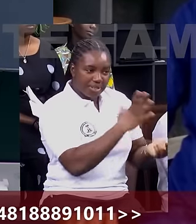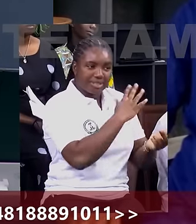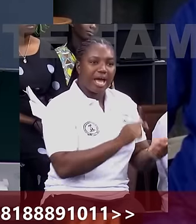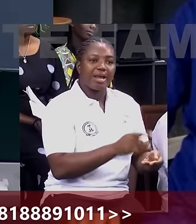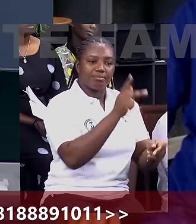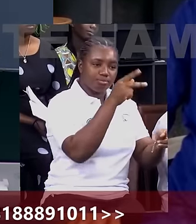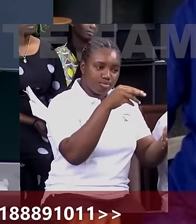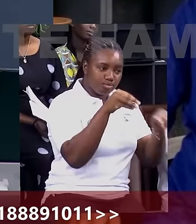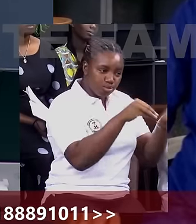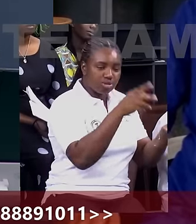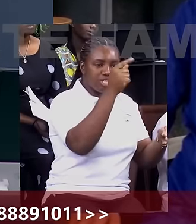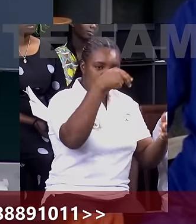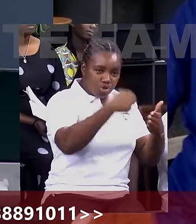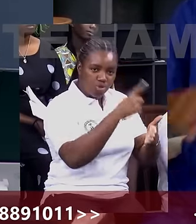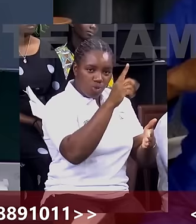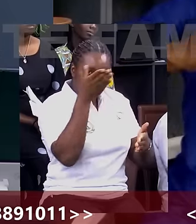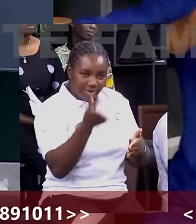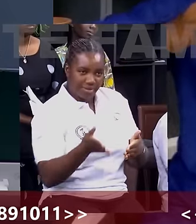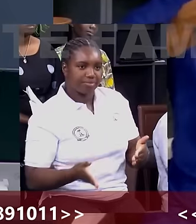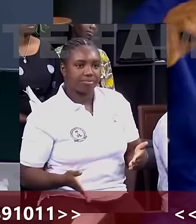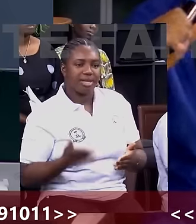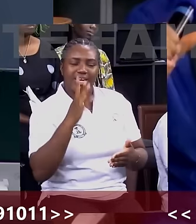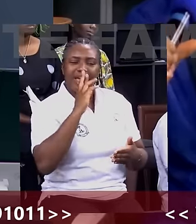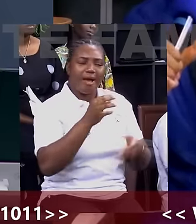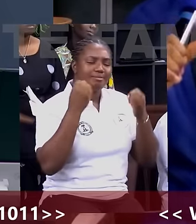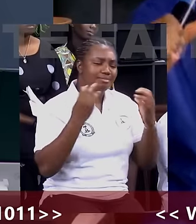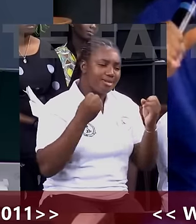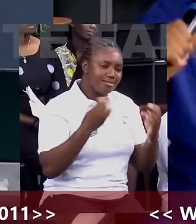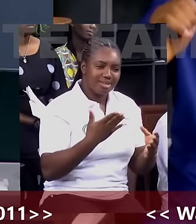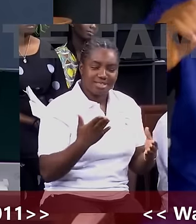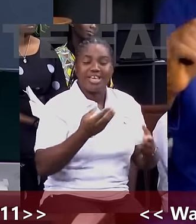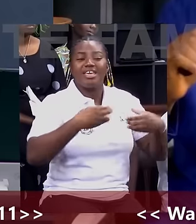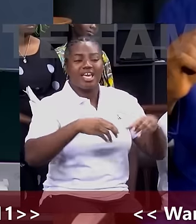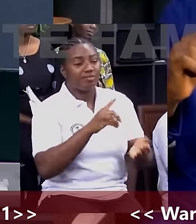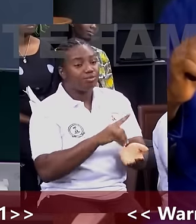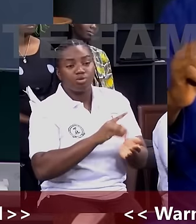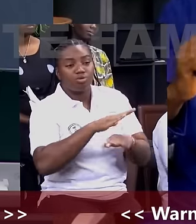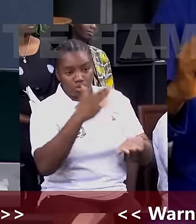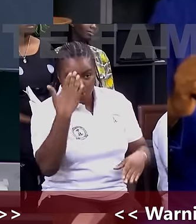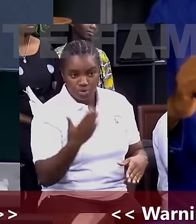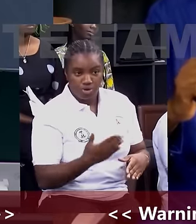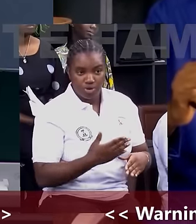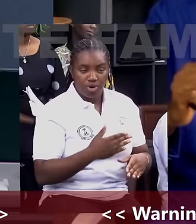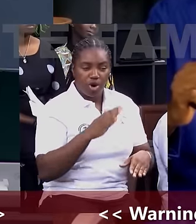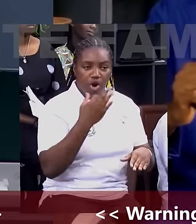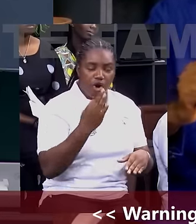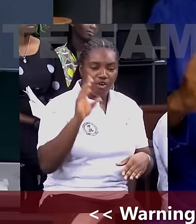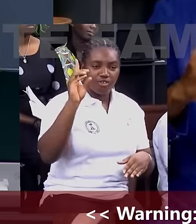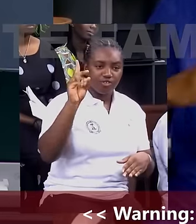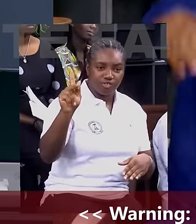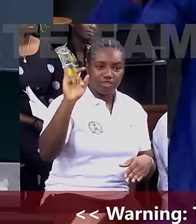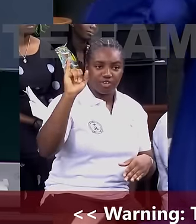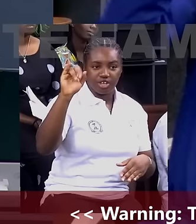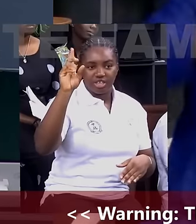there. Yes. So there are many things that even doctors don't know about kidney transplant. Mm.